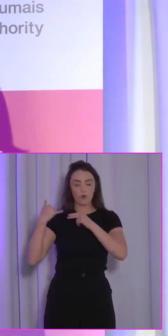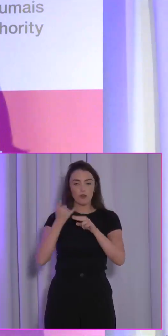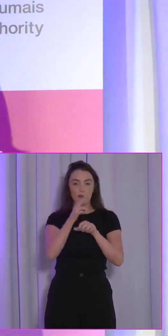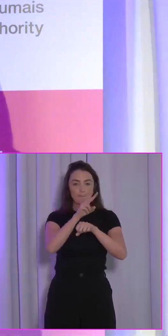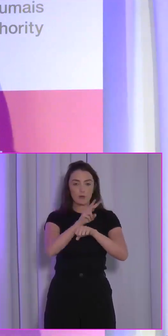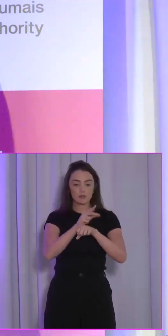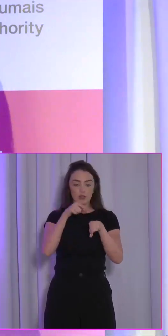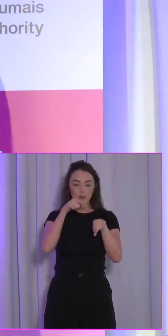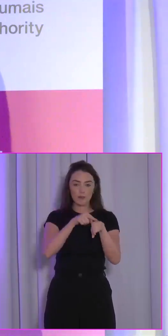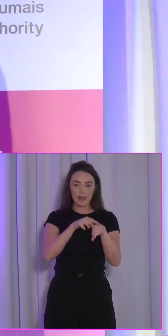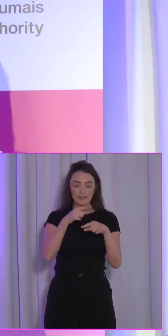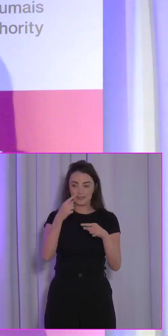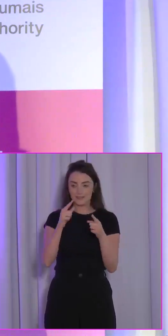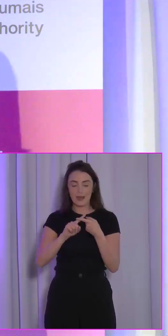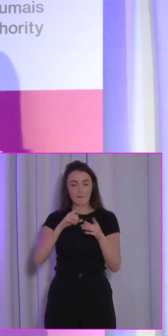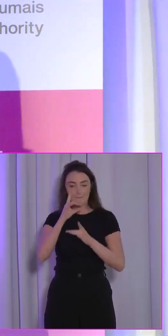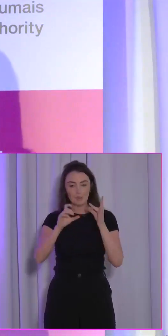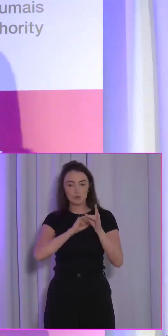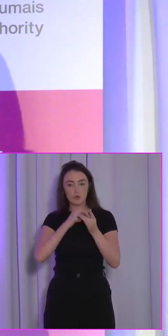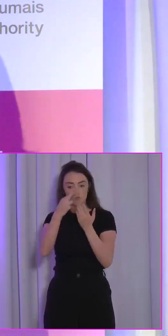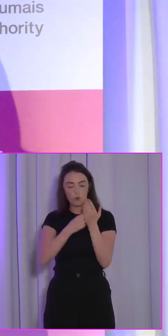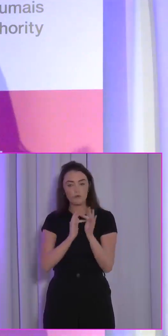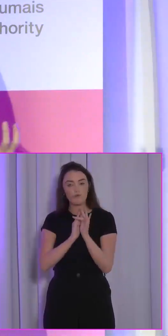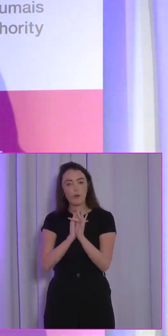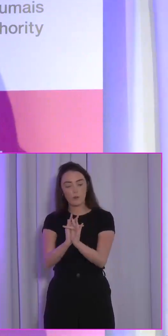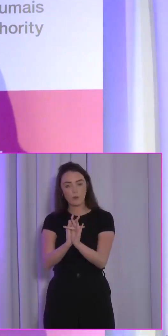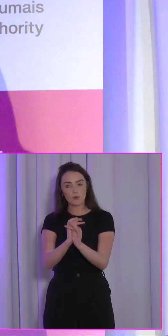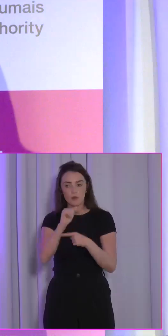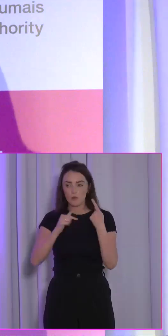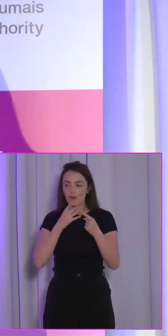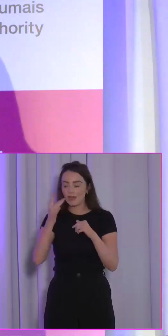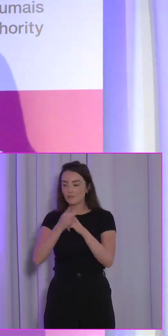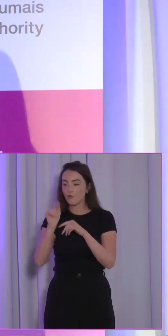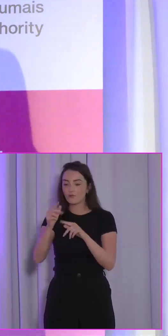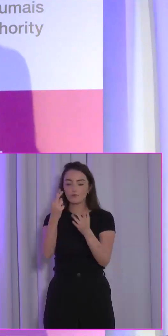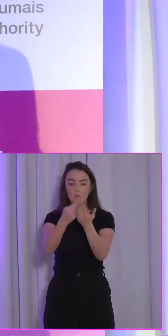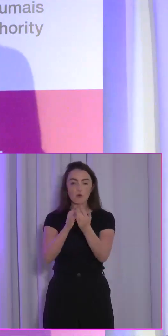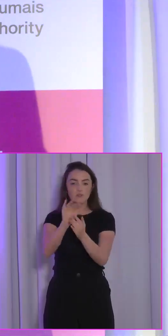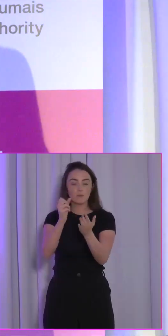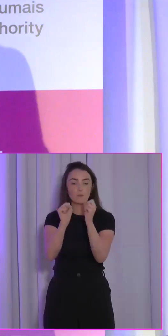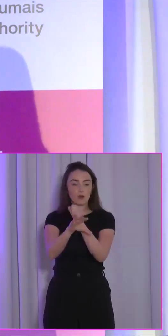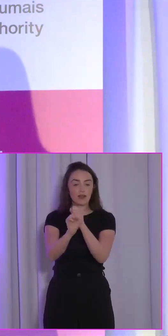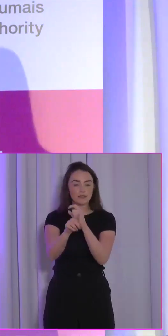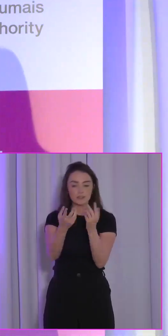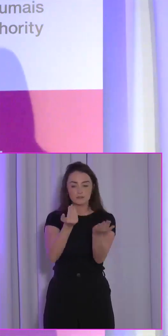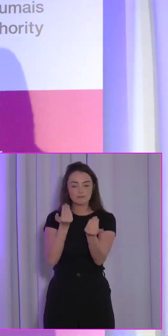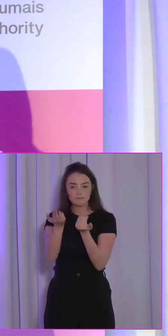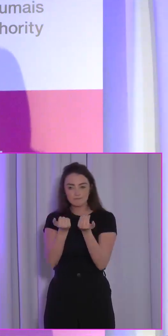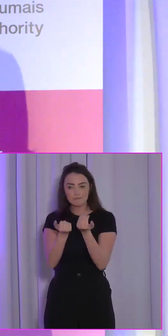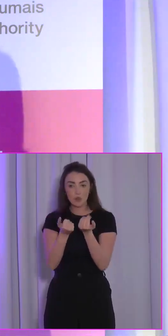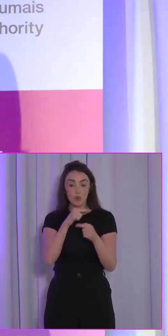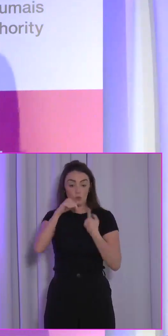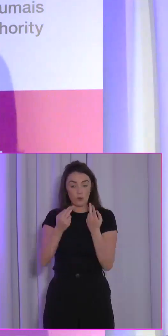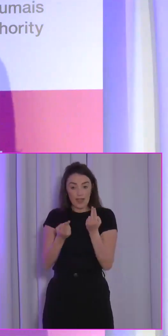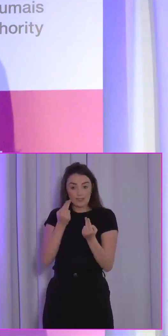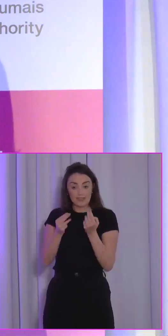monitoring compliance and enforcing those rules. We request reports from broadcasters, we assess programme content,